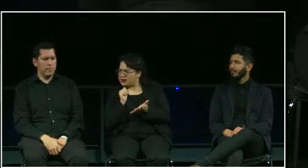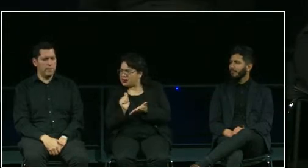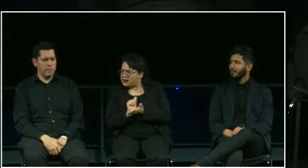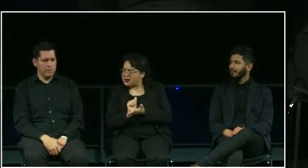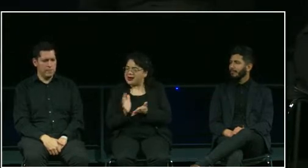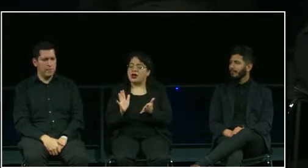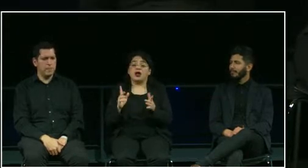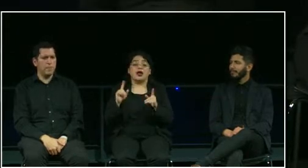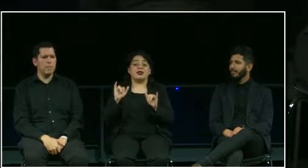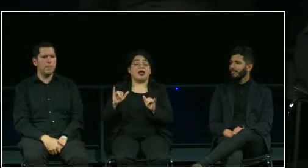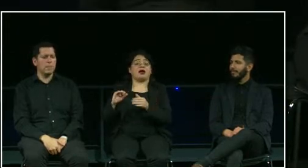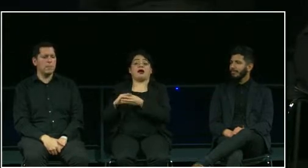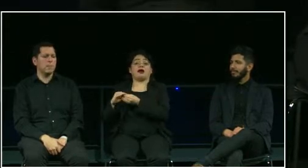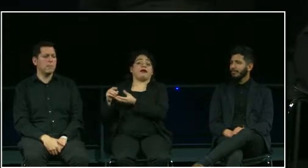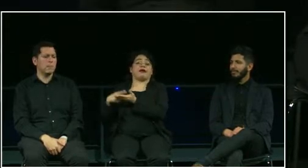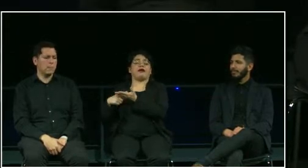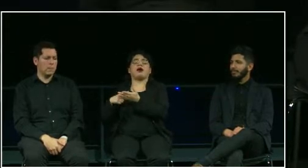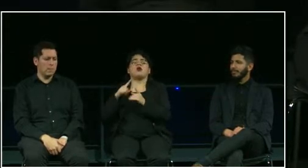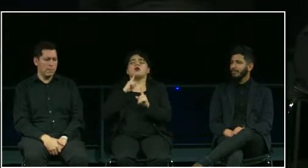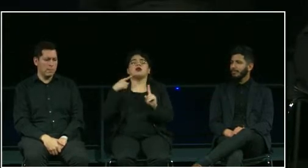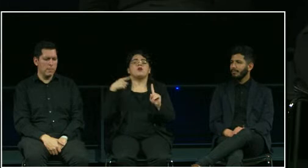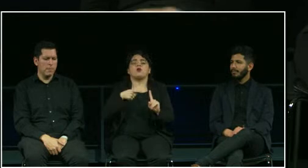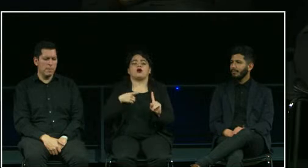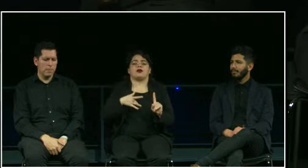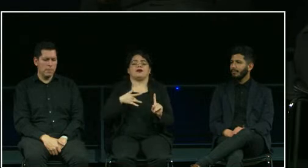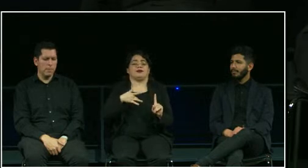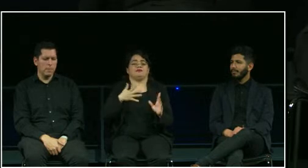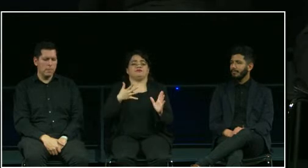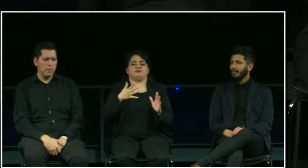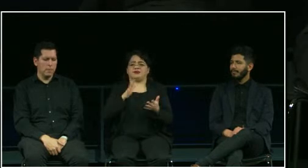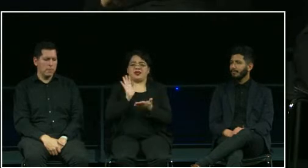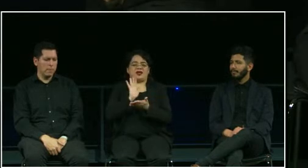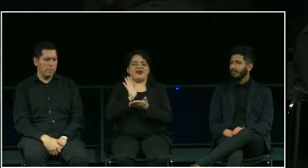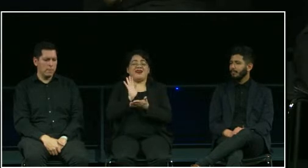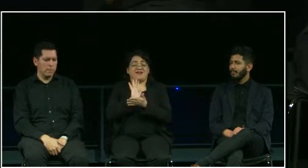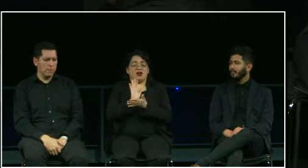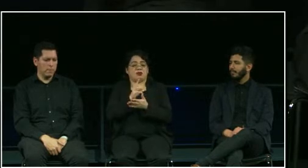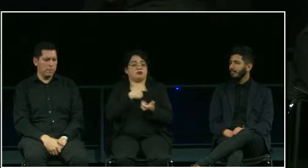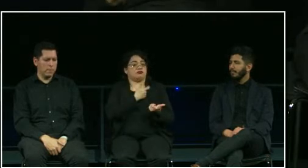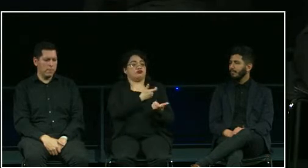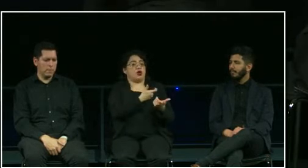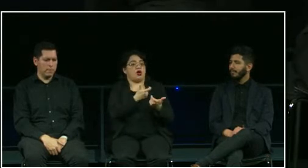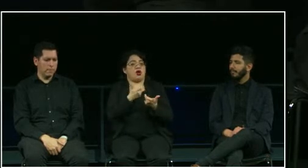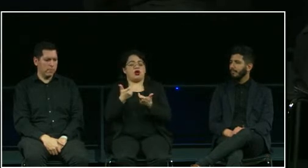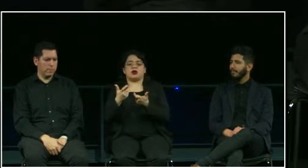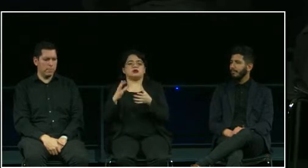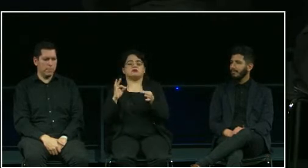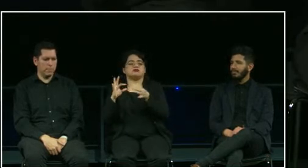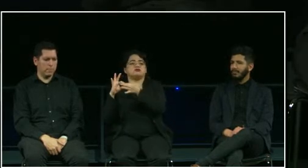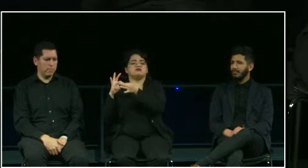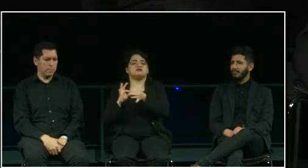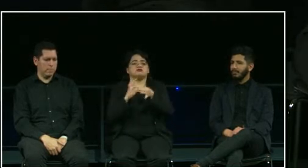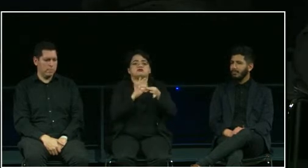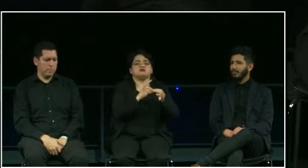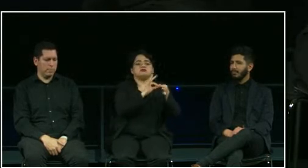this feeling of the film being seamless. It was incredibly important to Dean and